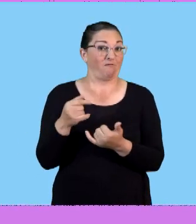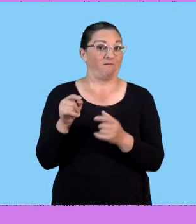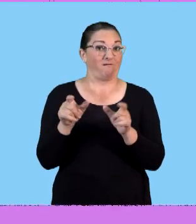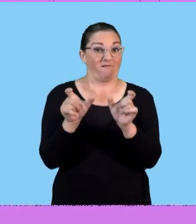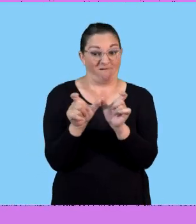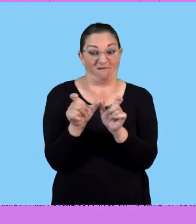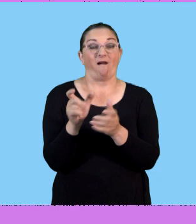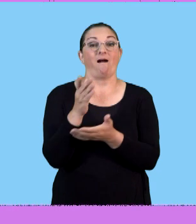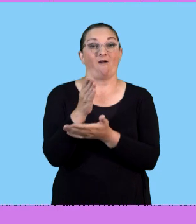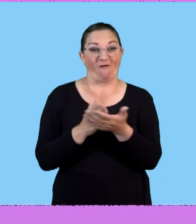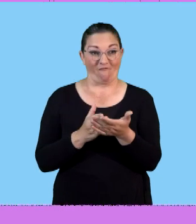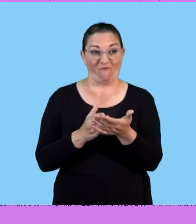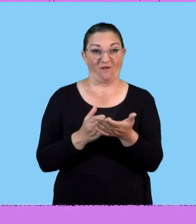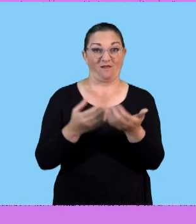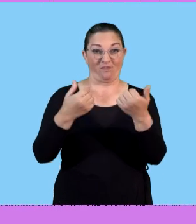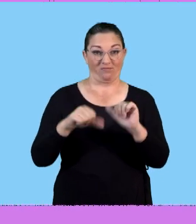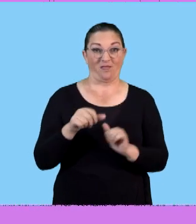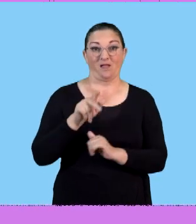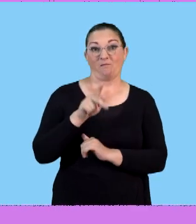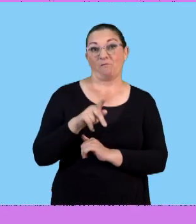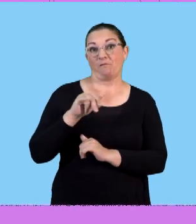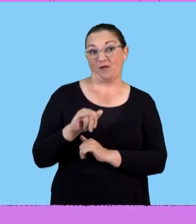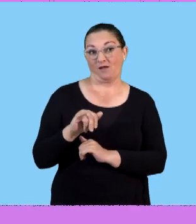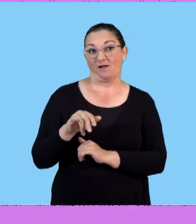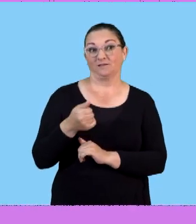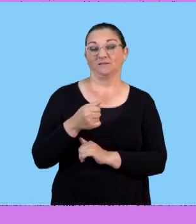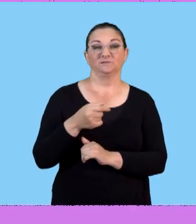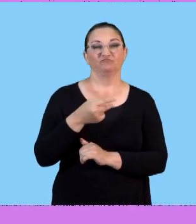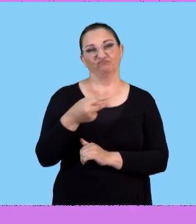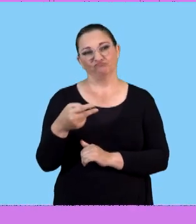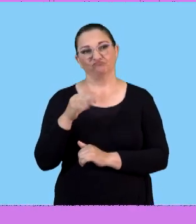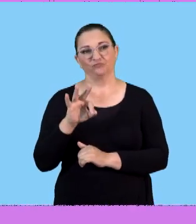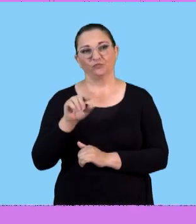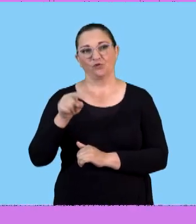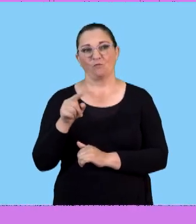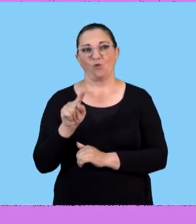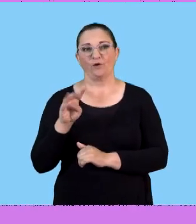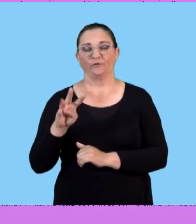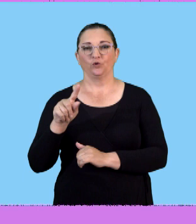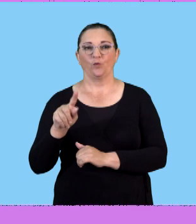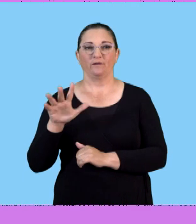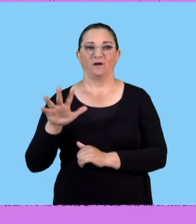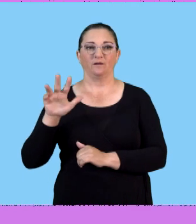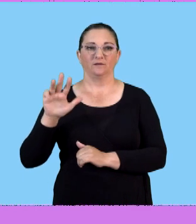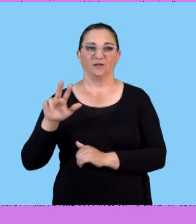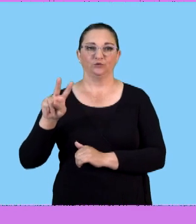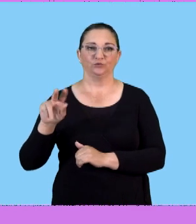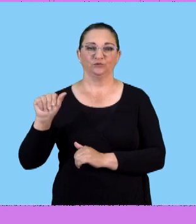our diameter. Then we refer to pi, where we say pi equals